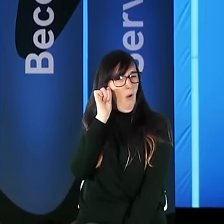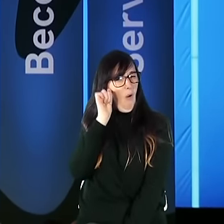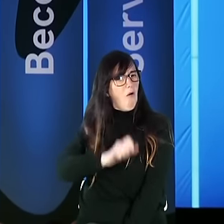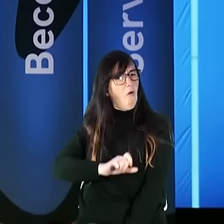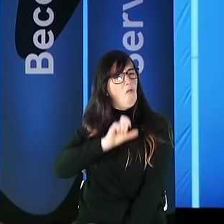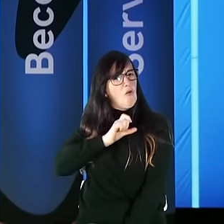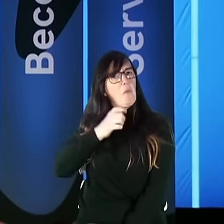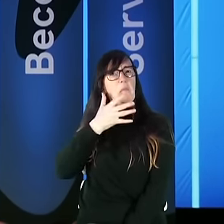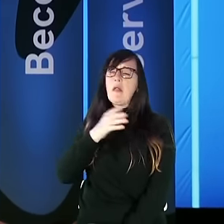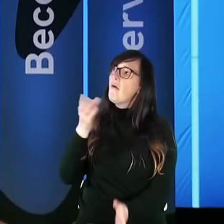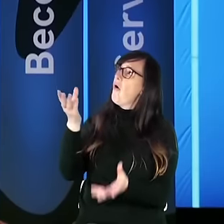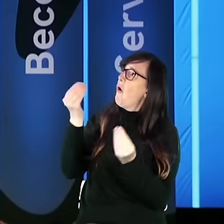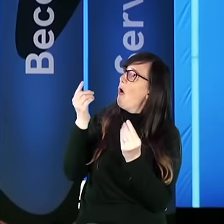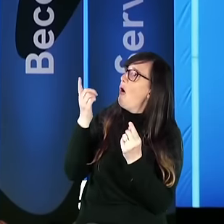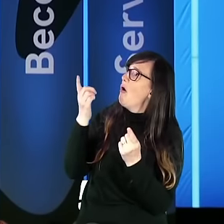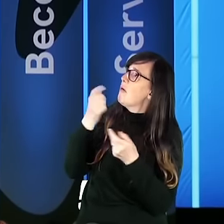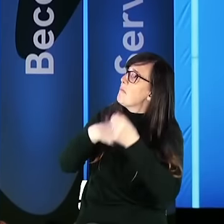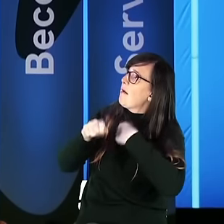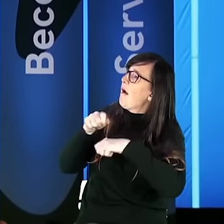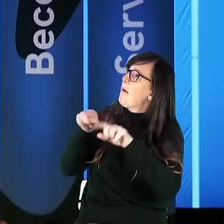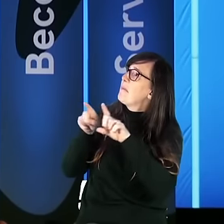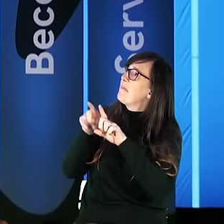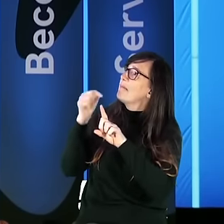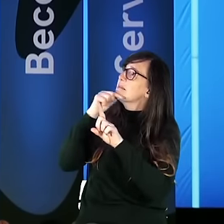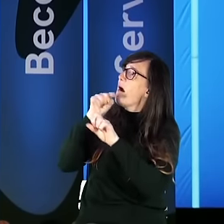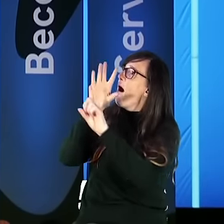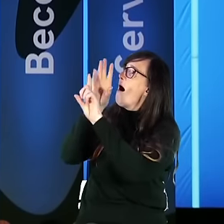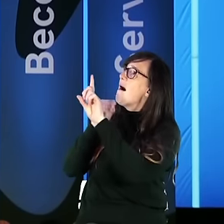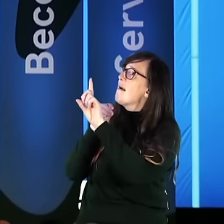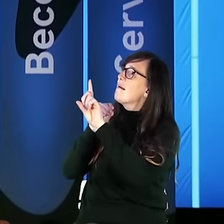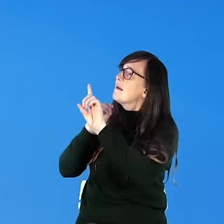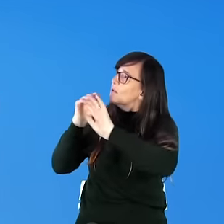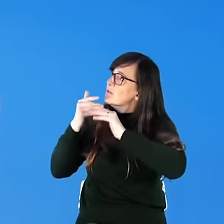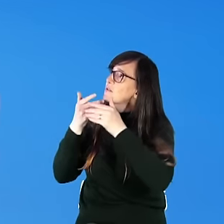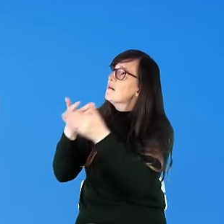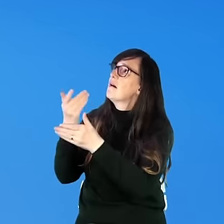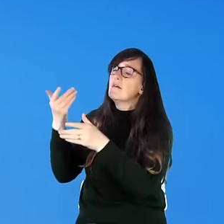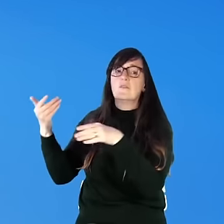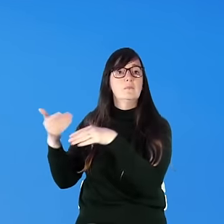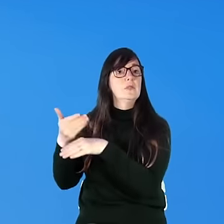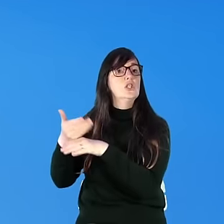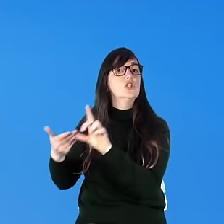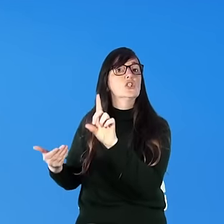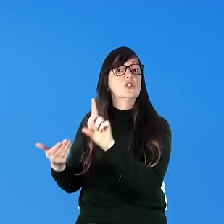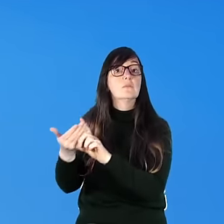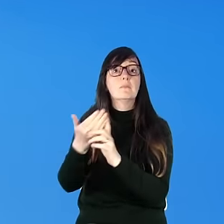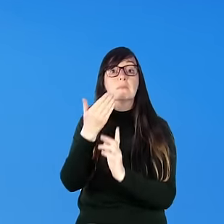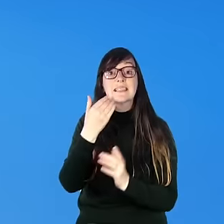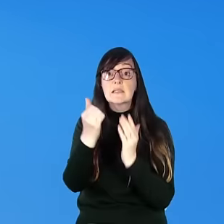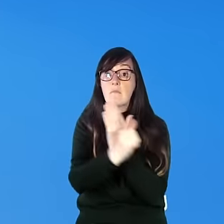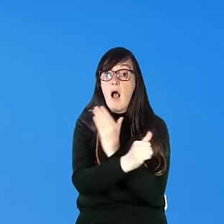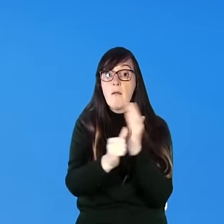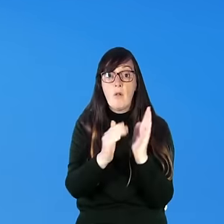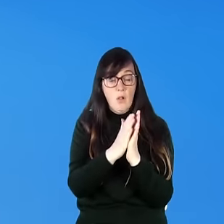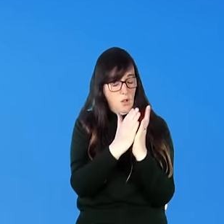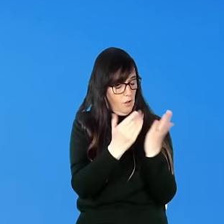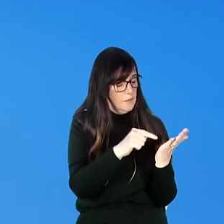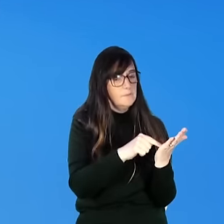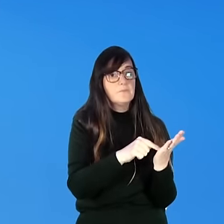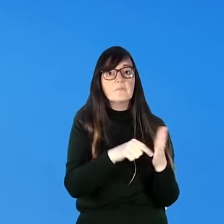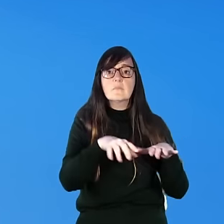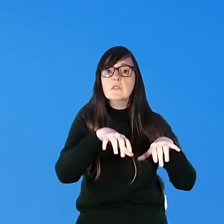becoming like God's Son and we're serving God's mission. Now, please have your Bibles open. Genesis